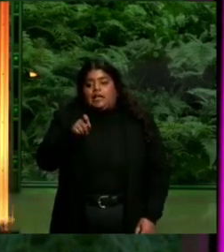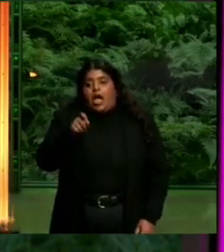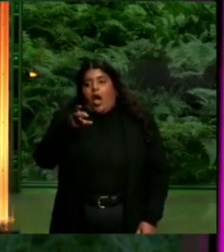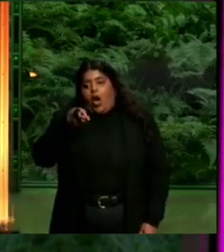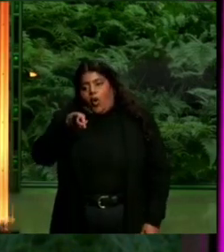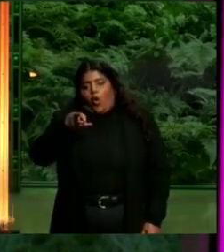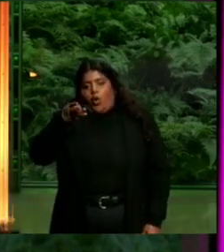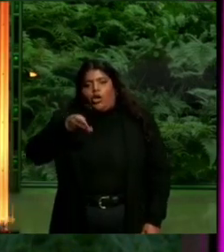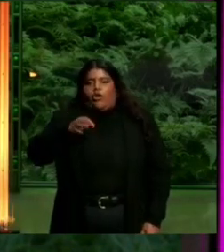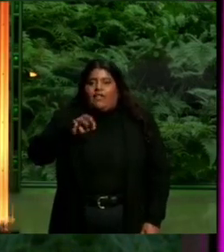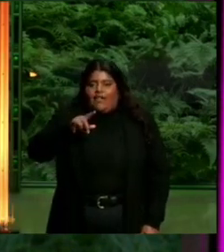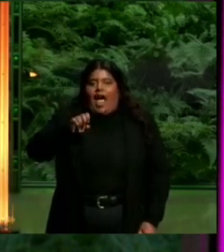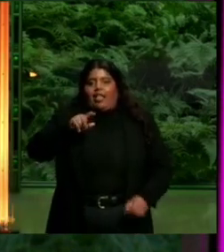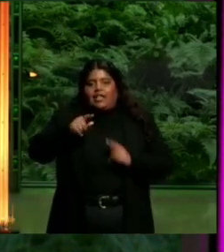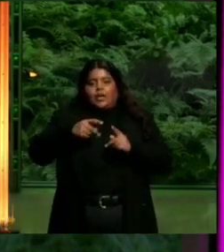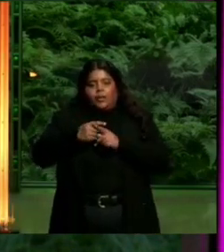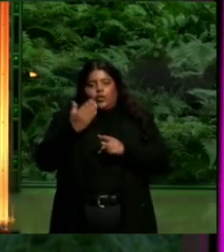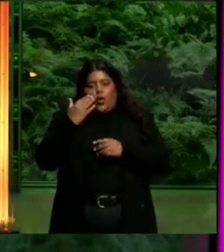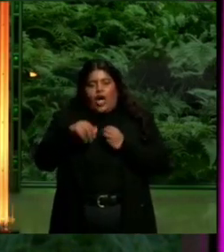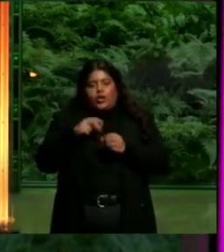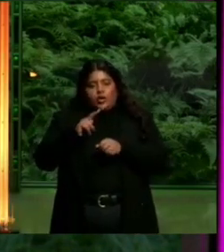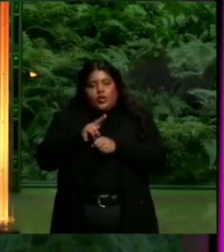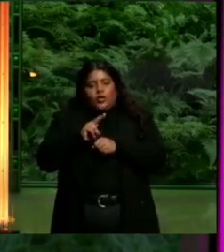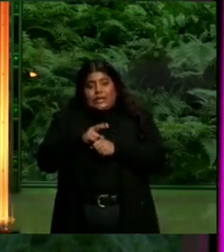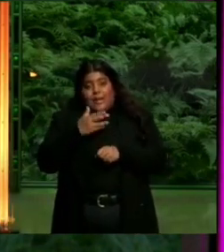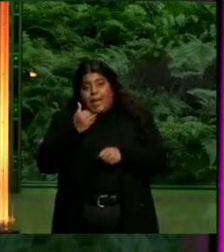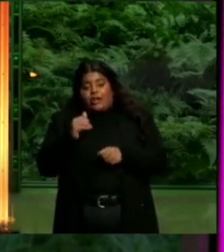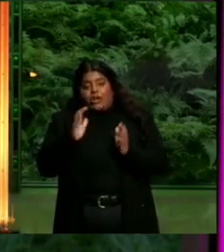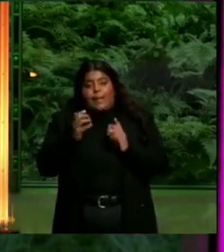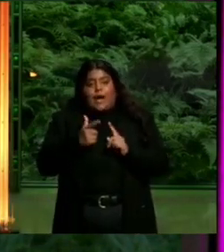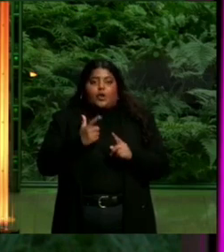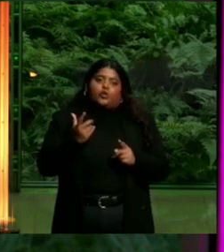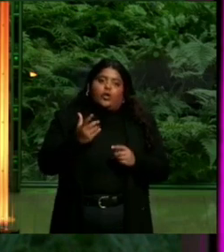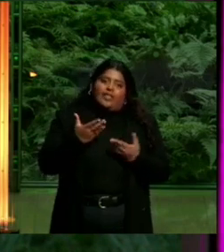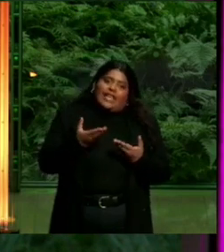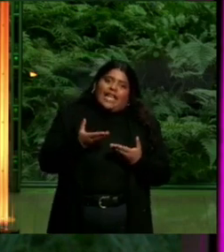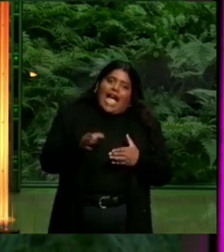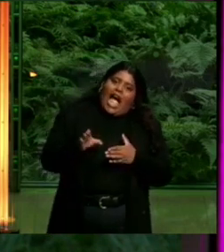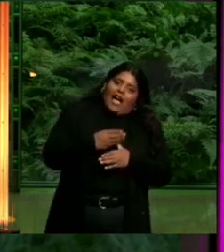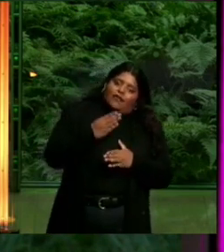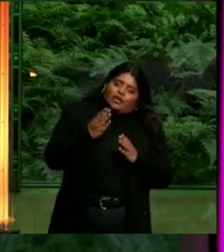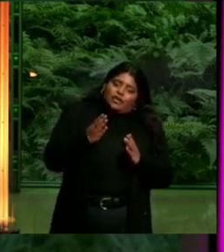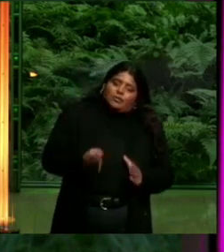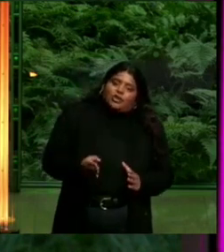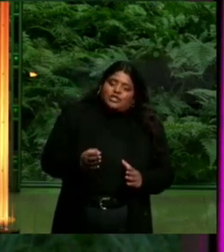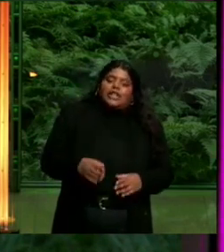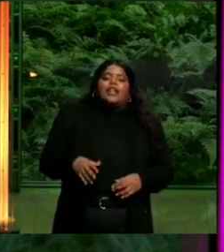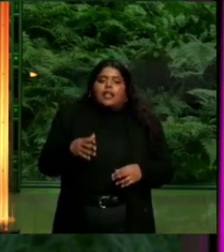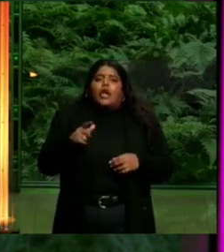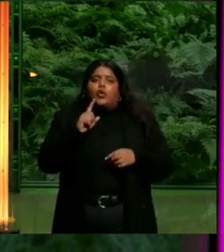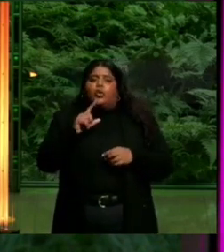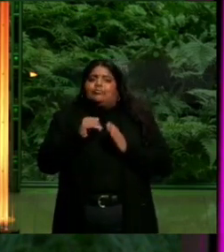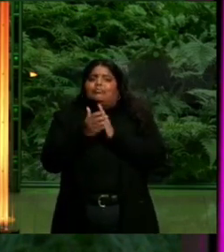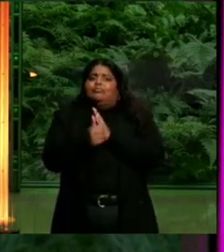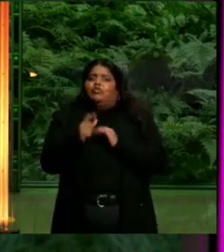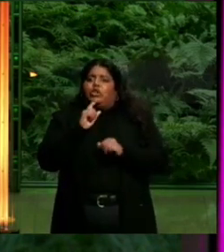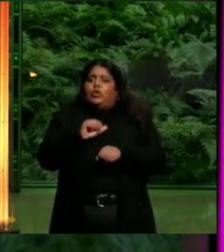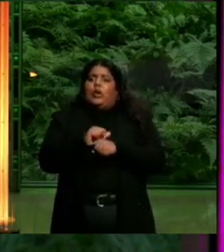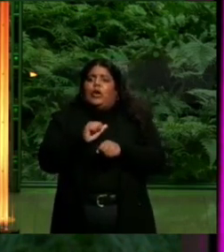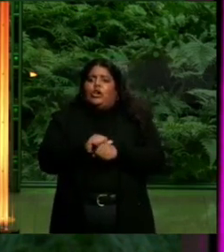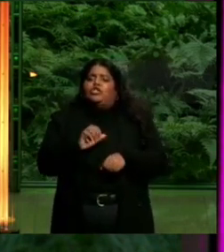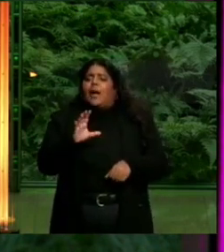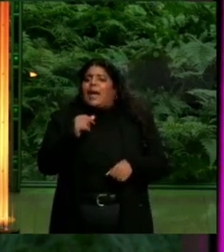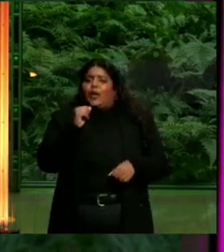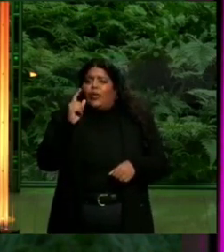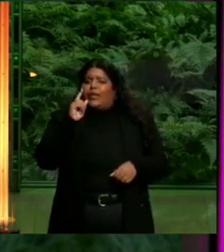name, you knew how to use that a little bit better than the average person, then you could actually do really well at your job. And I